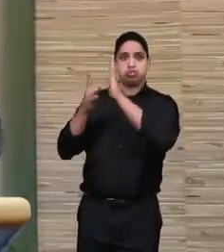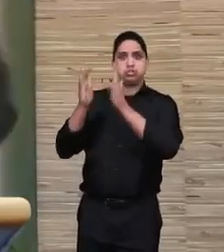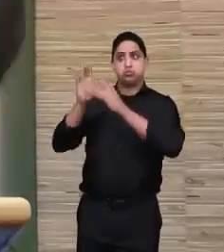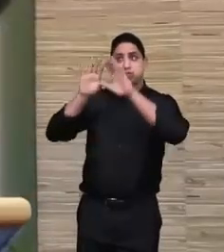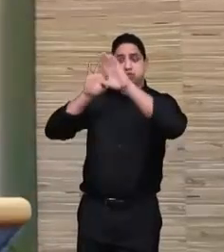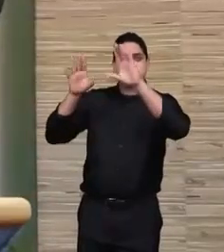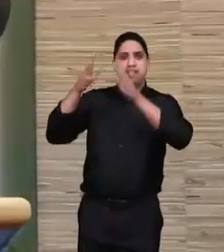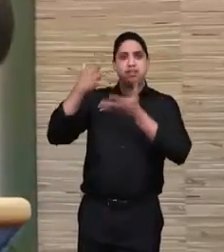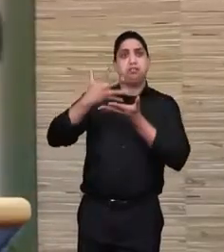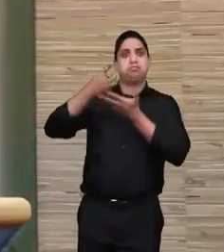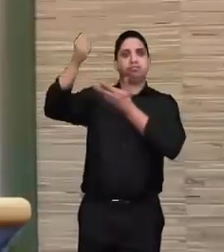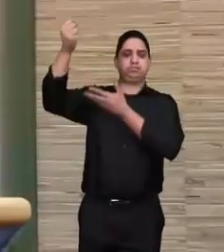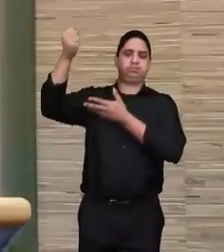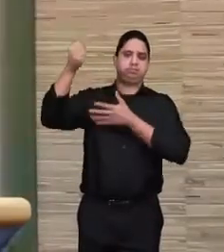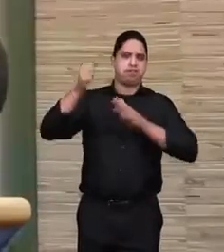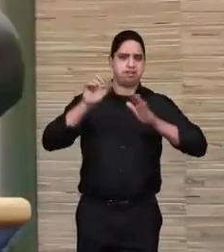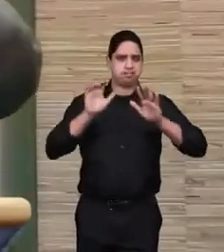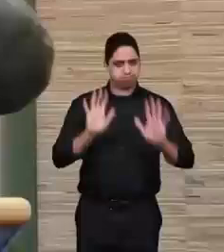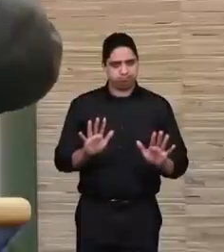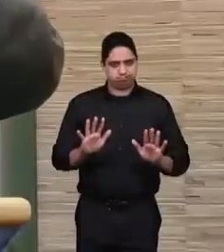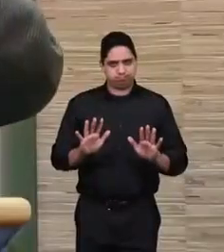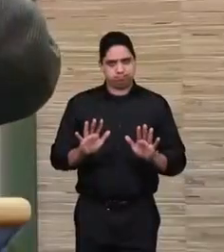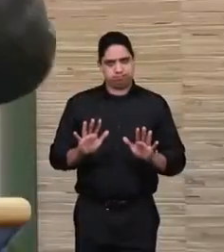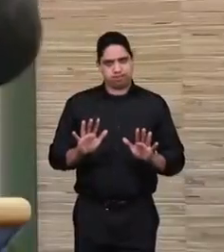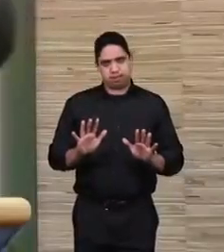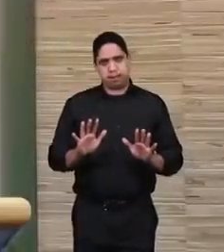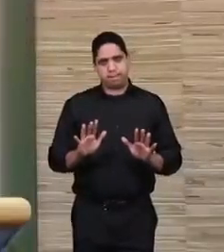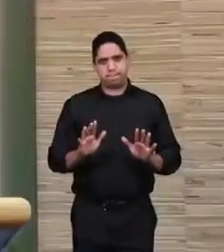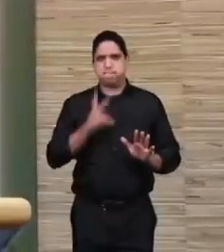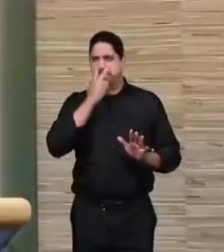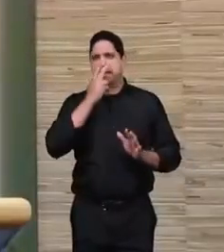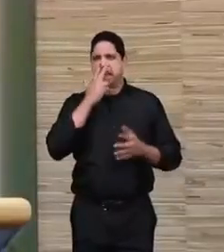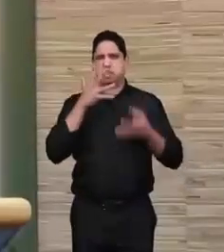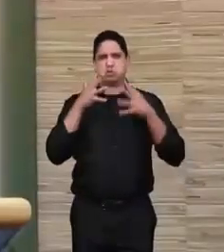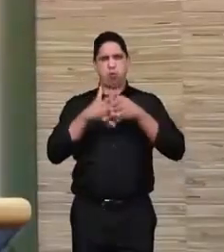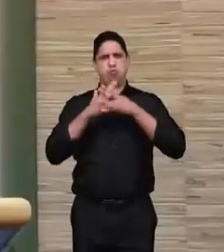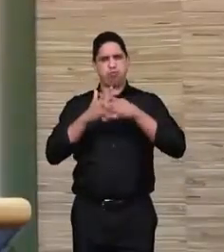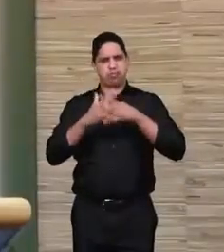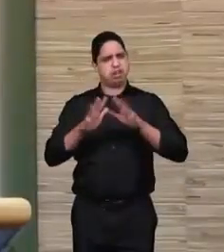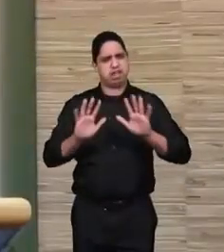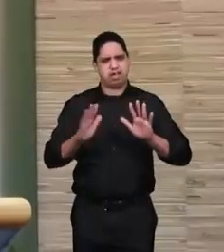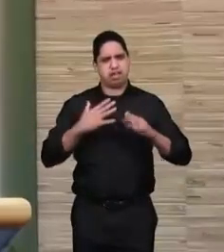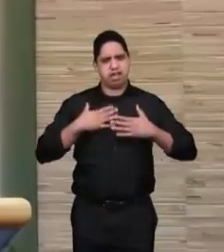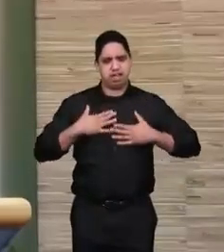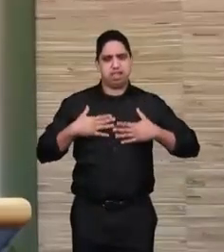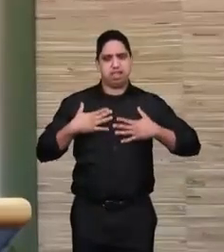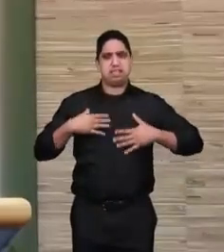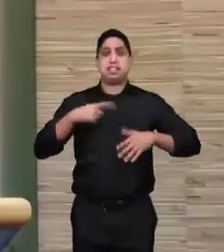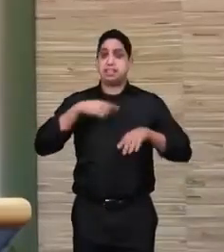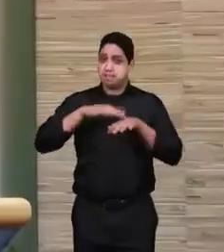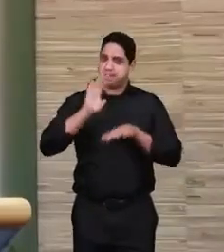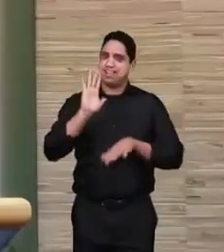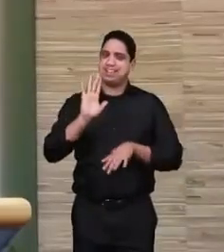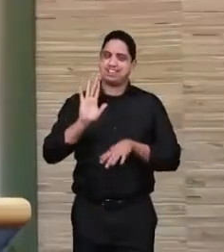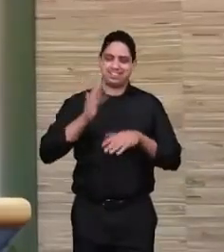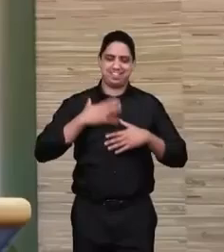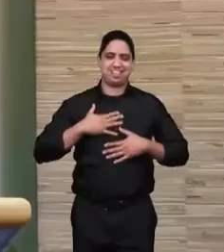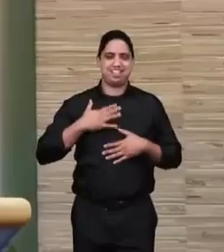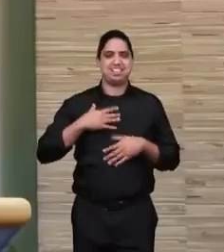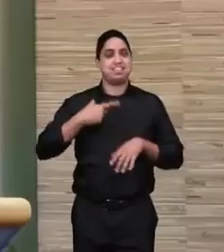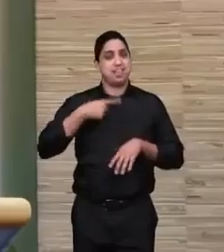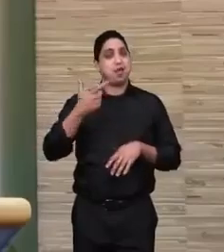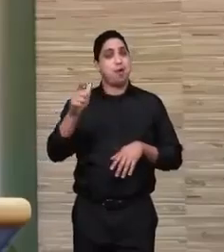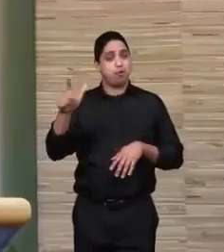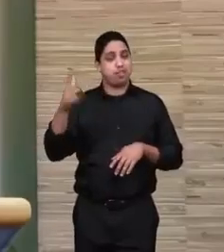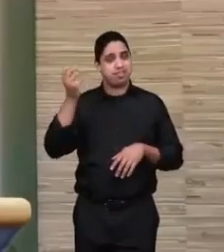going to stop here because there's much to be learned. And the brothers say, well, I didn't know this, but there's more. There